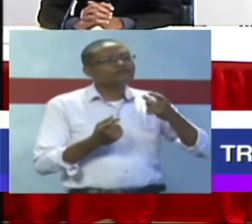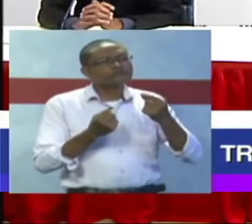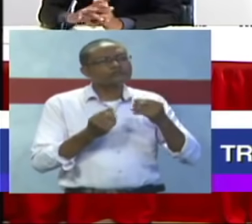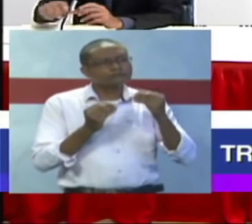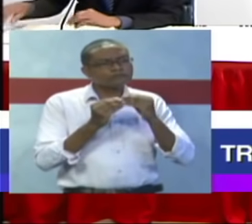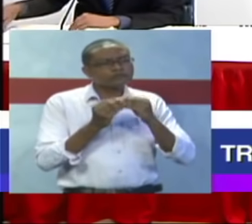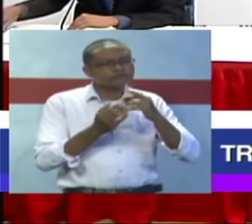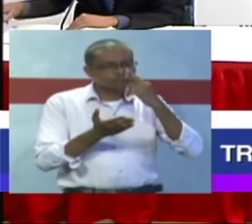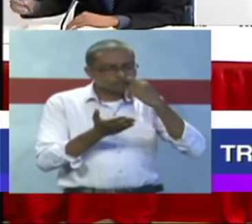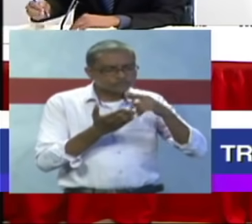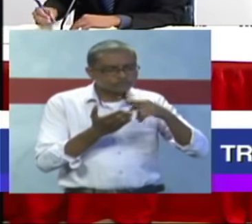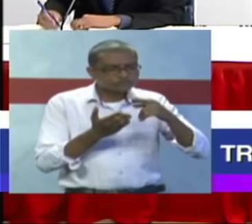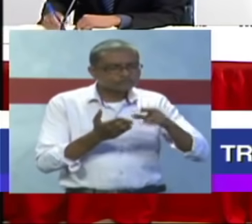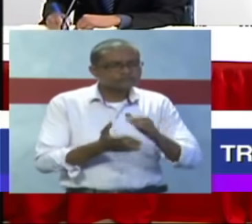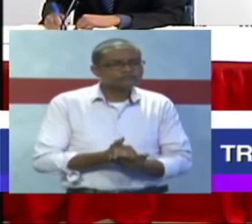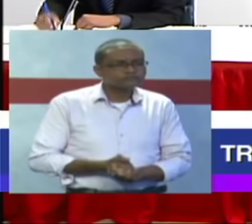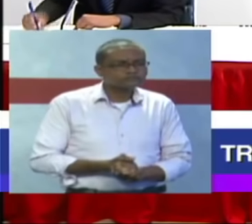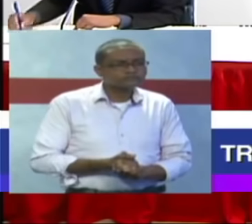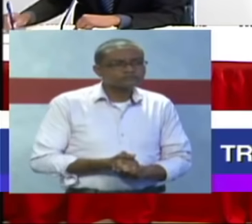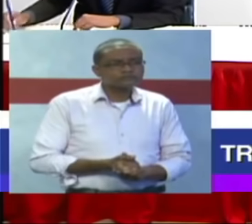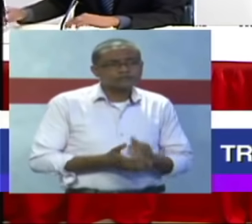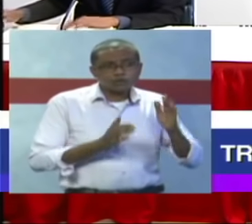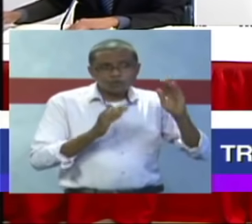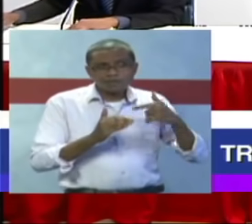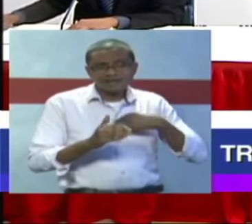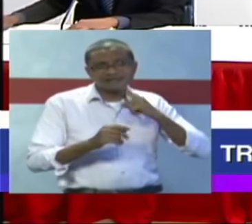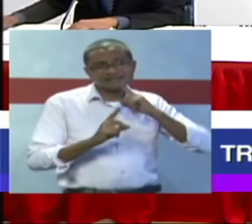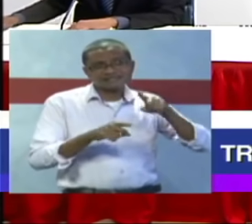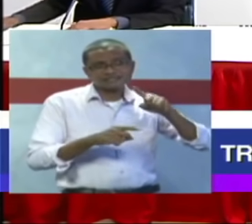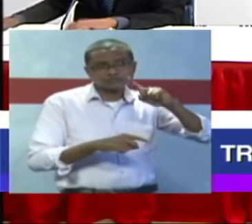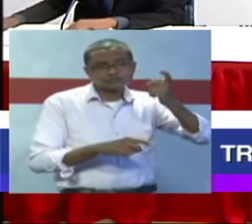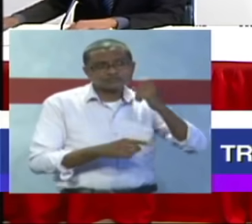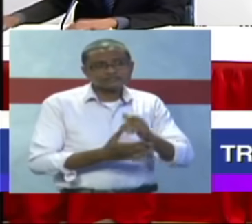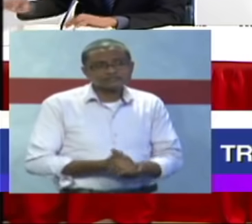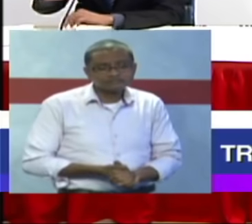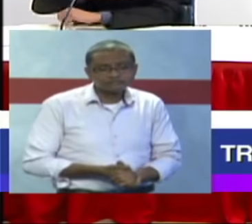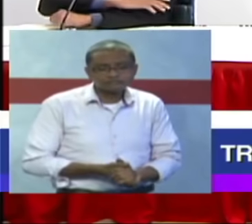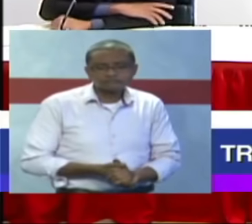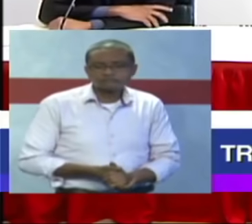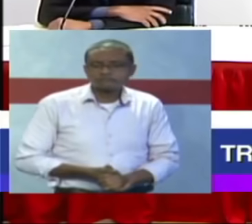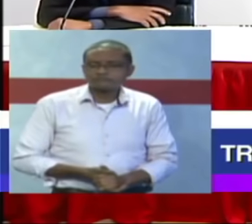Sujit Singh. We go to 103 FM for your two questions.